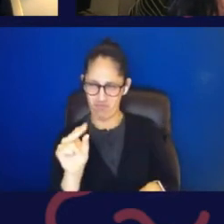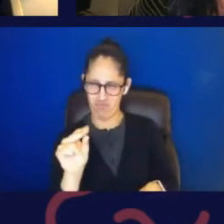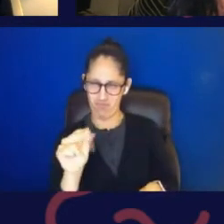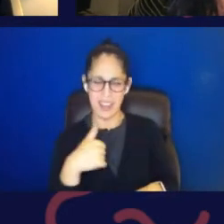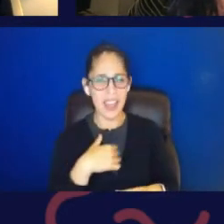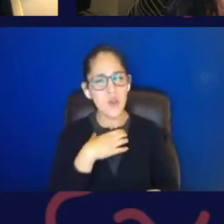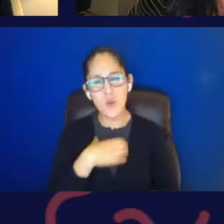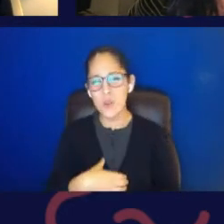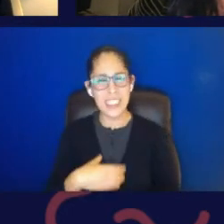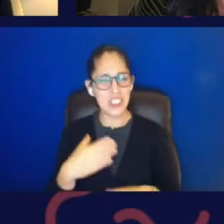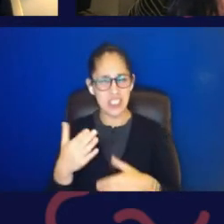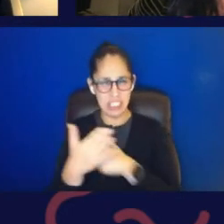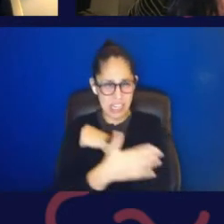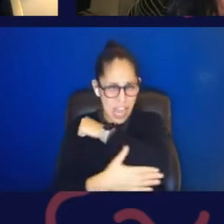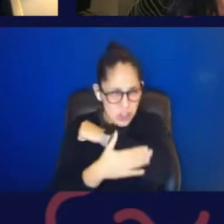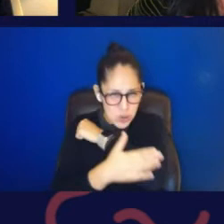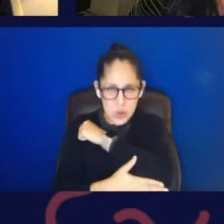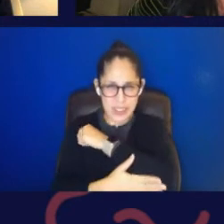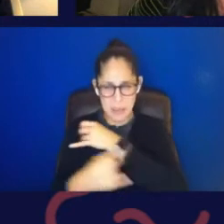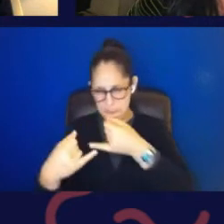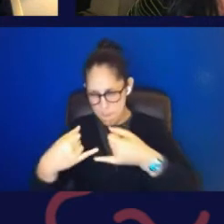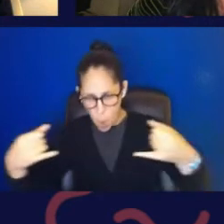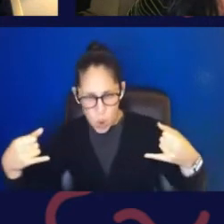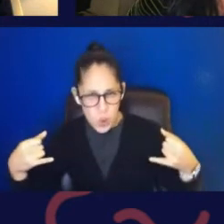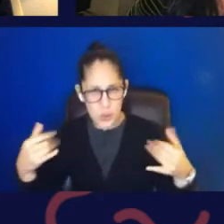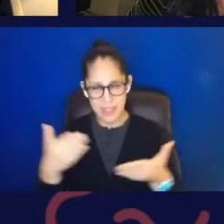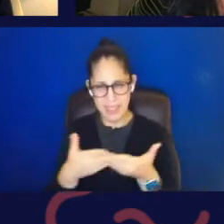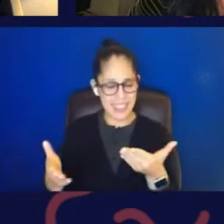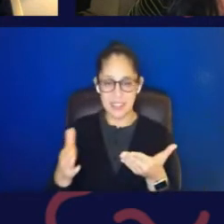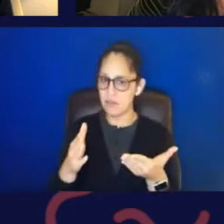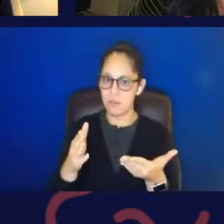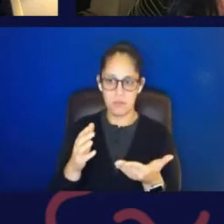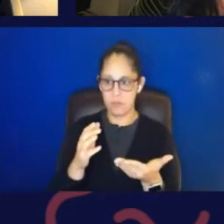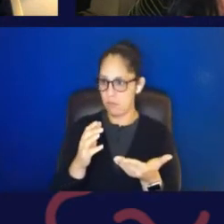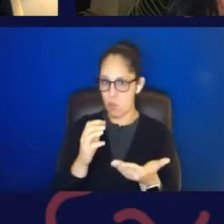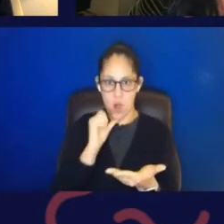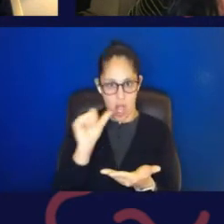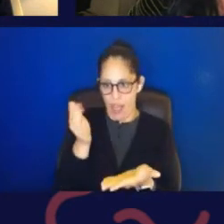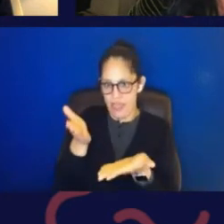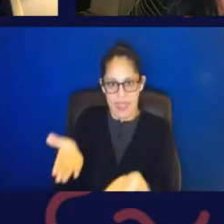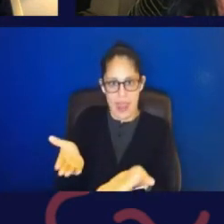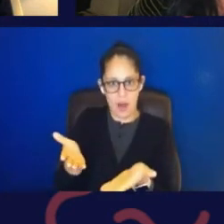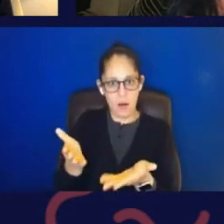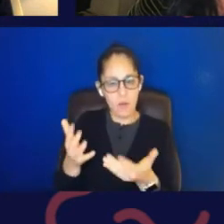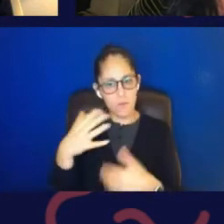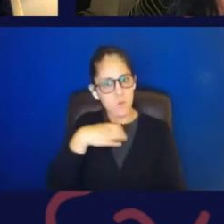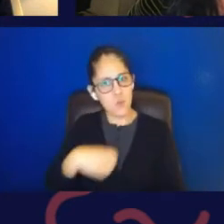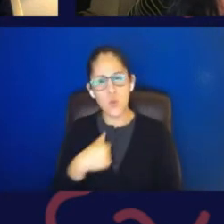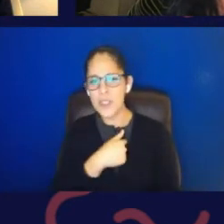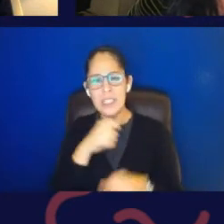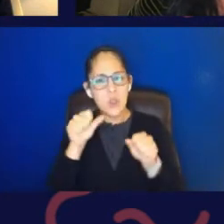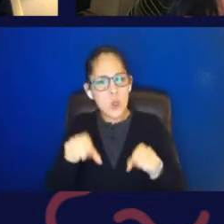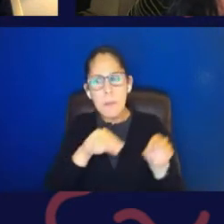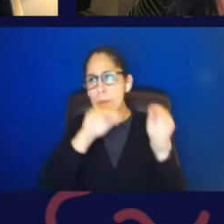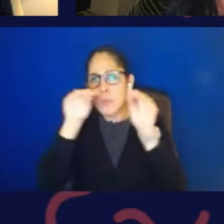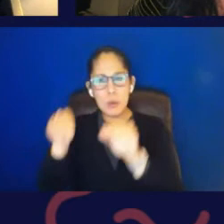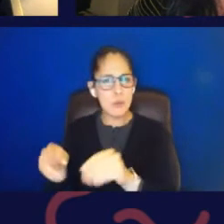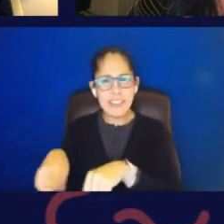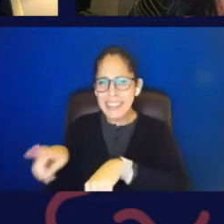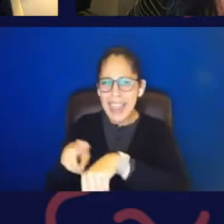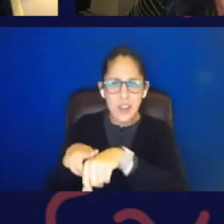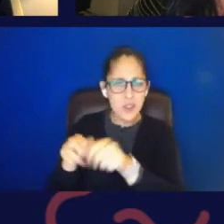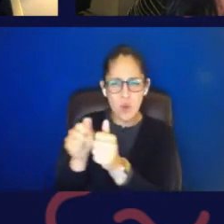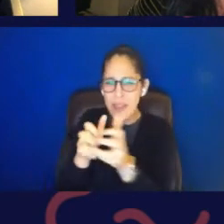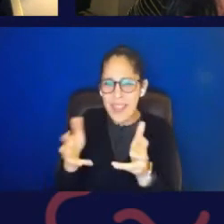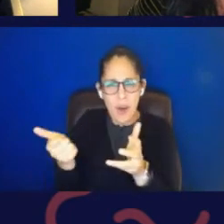I wish movement was as free as, like, you know, like birds and other migratory animals show us that it can be and should